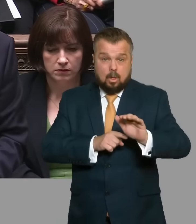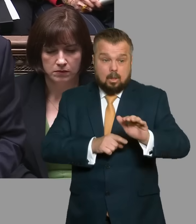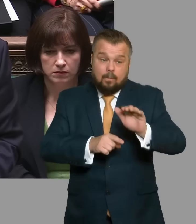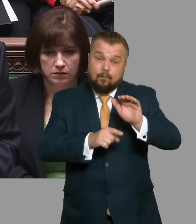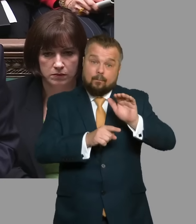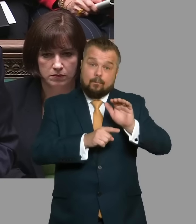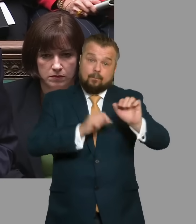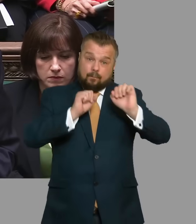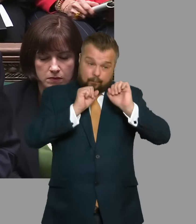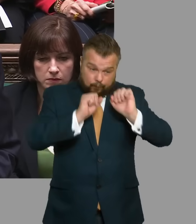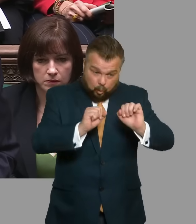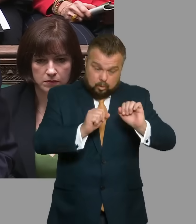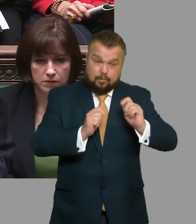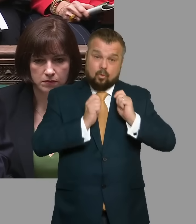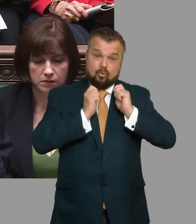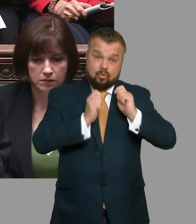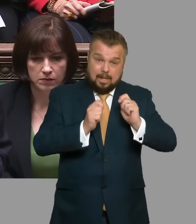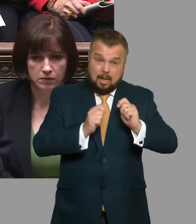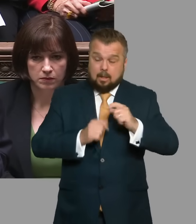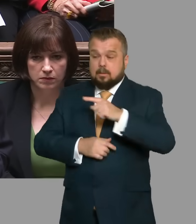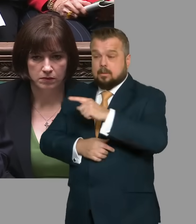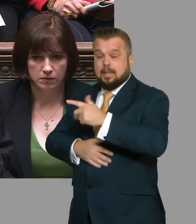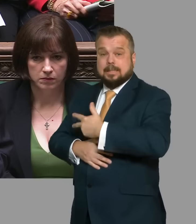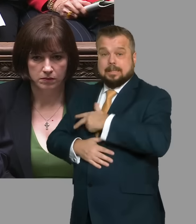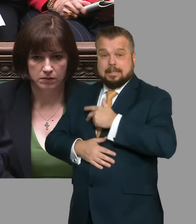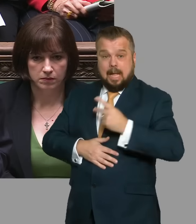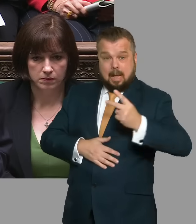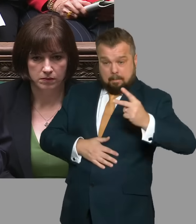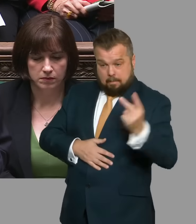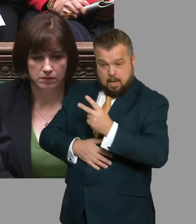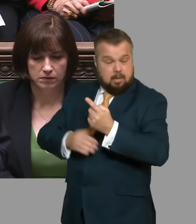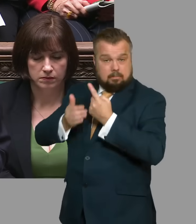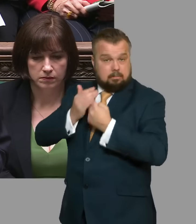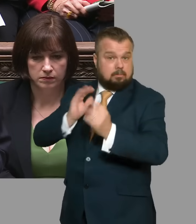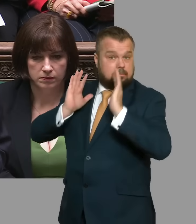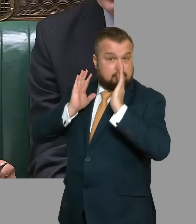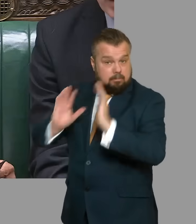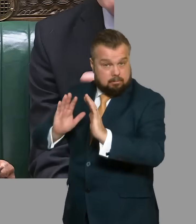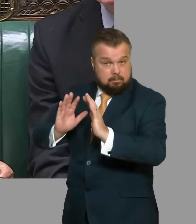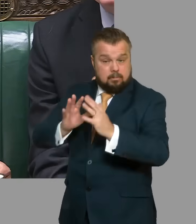she said Greenland was, in her words, a second-order issue.